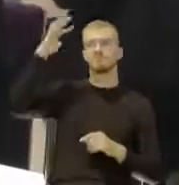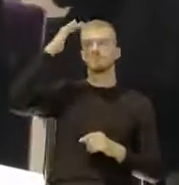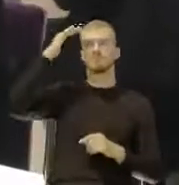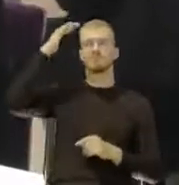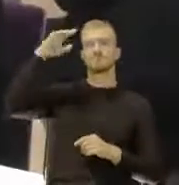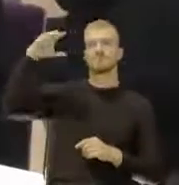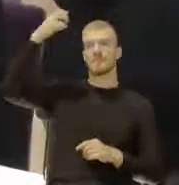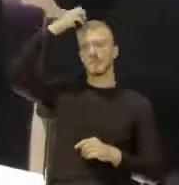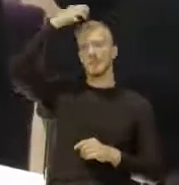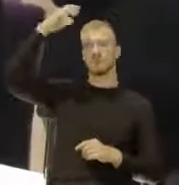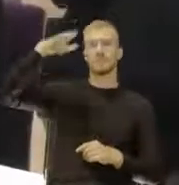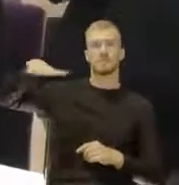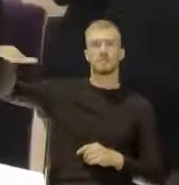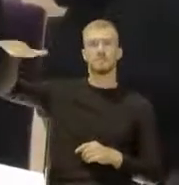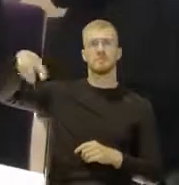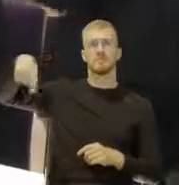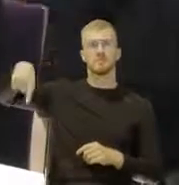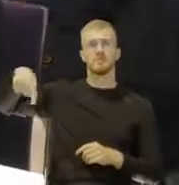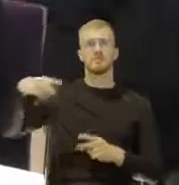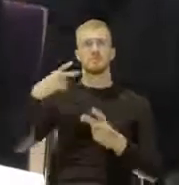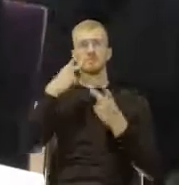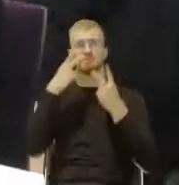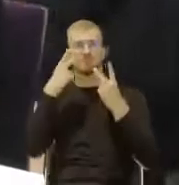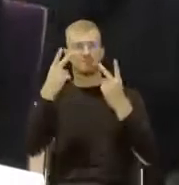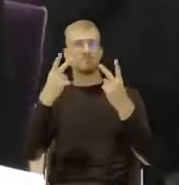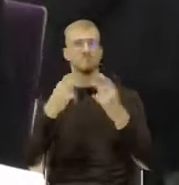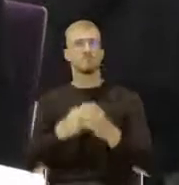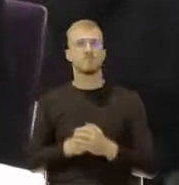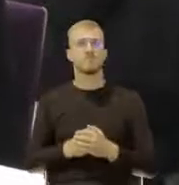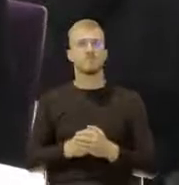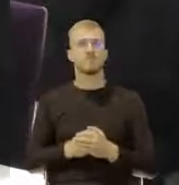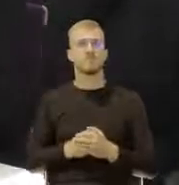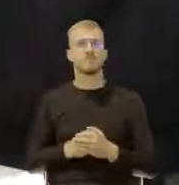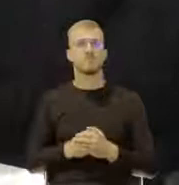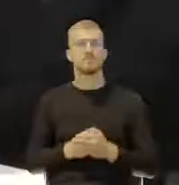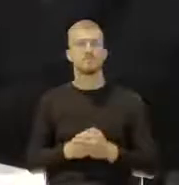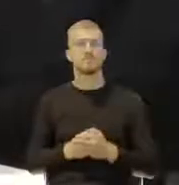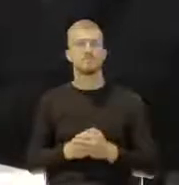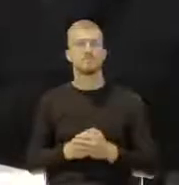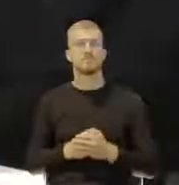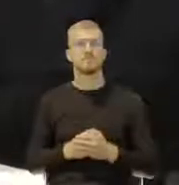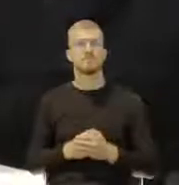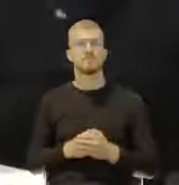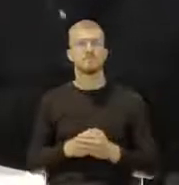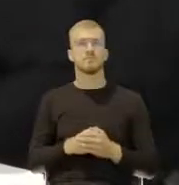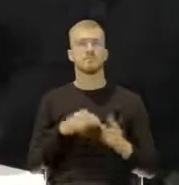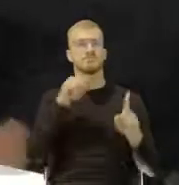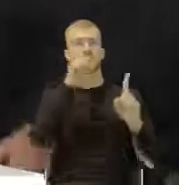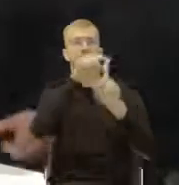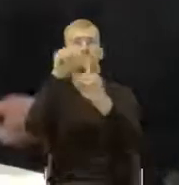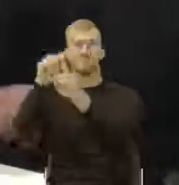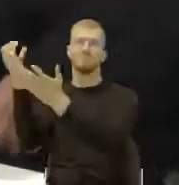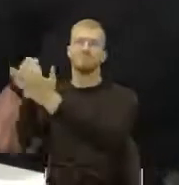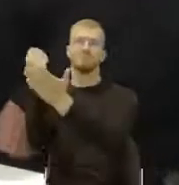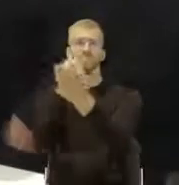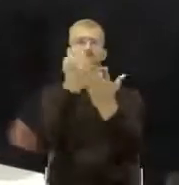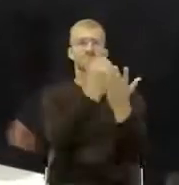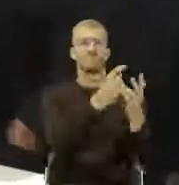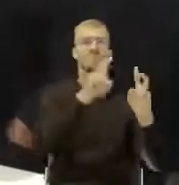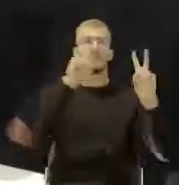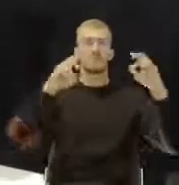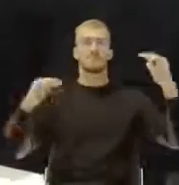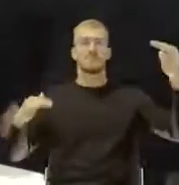making cities better and more livable places for the people. And we must go beyond the promises made in the new urban agenda,